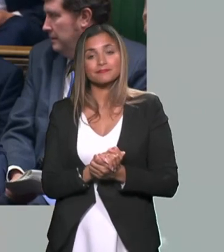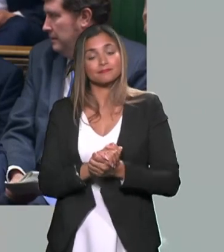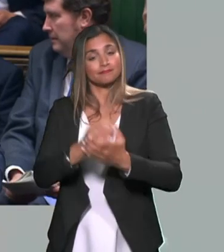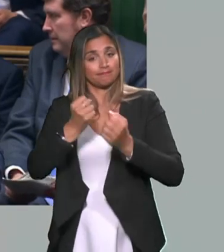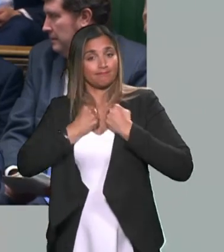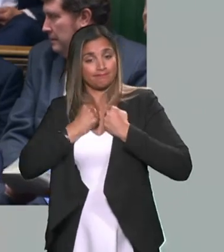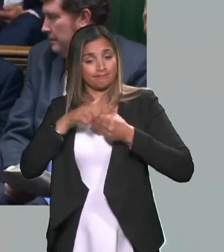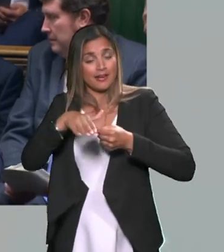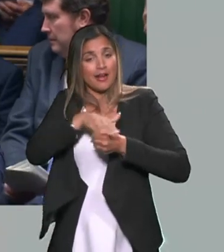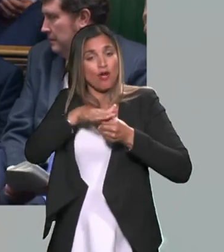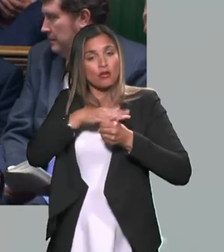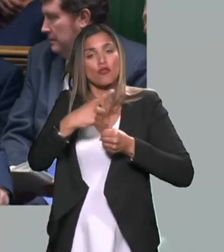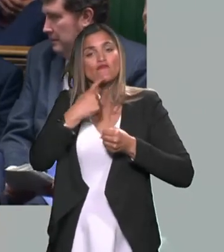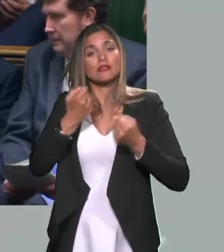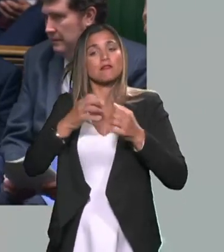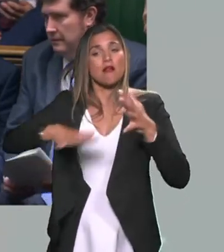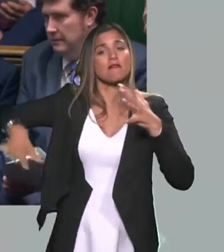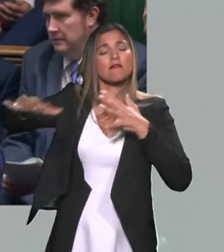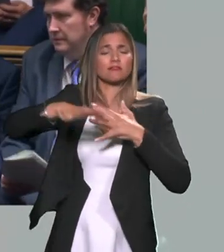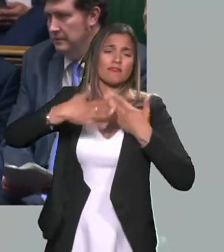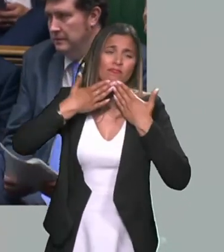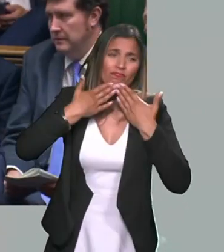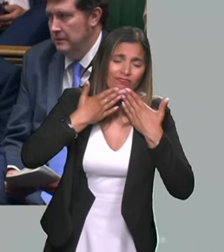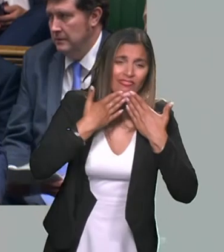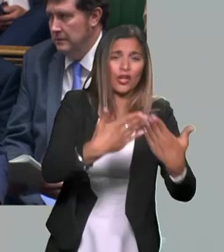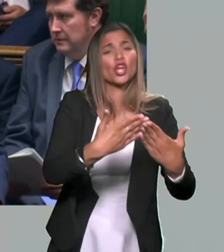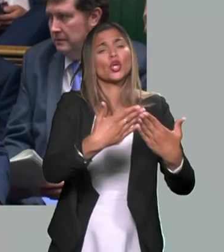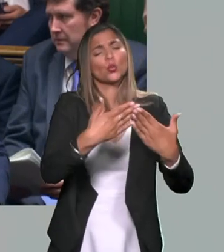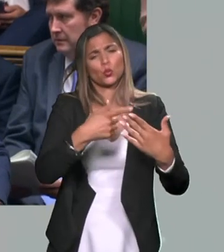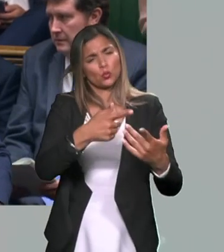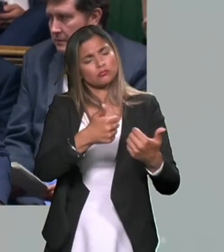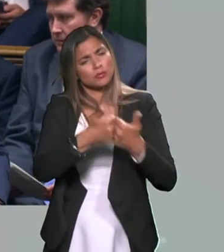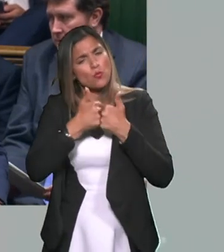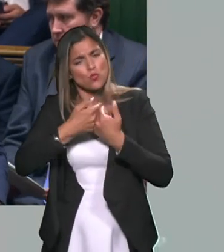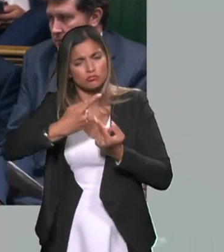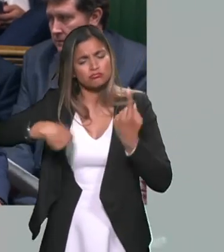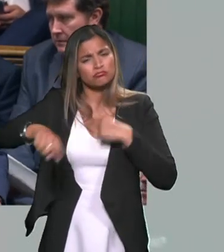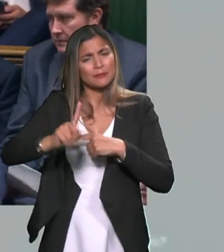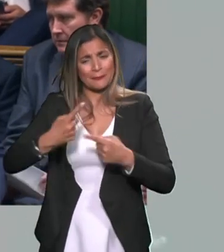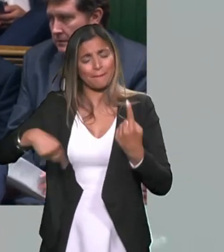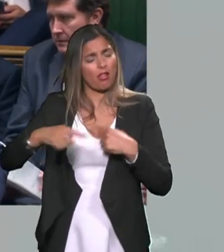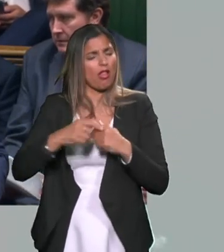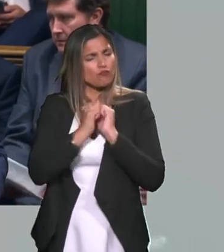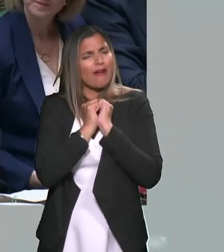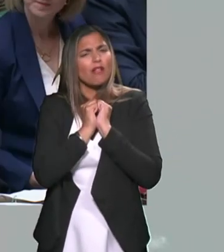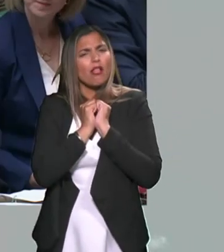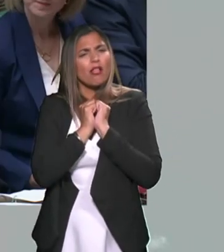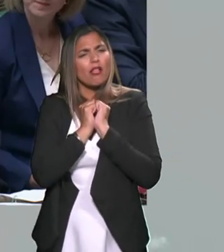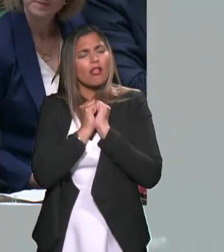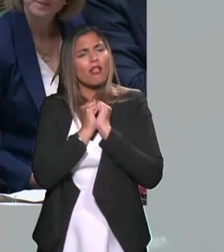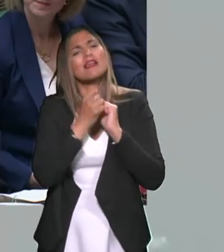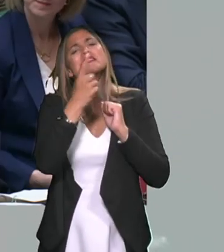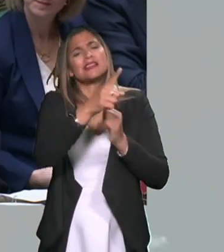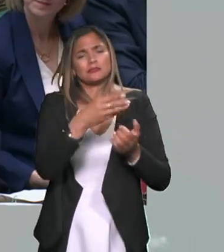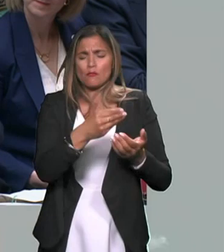are for the support that he's given us and for delivering on the will of 17.4 million people in taking us out of the